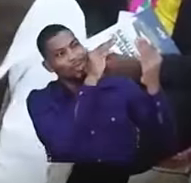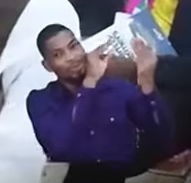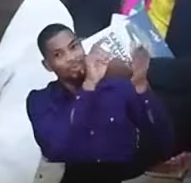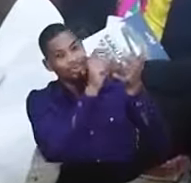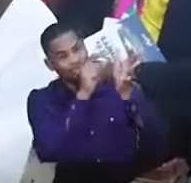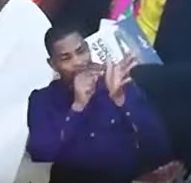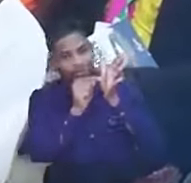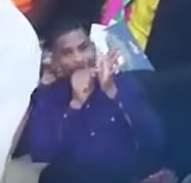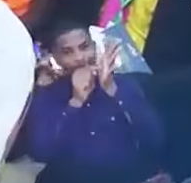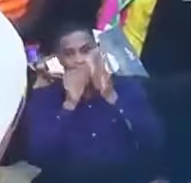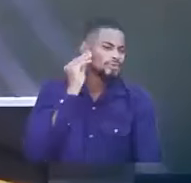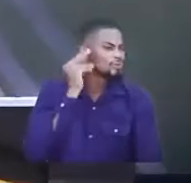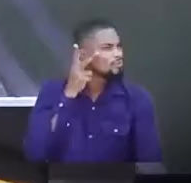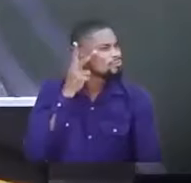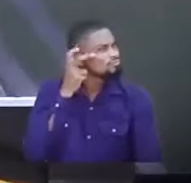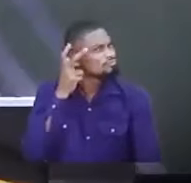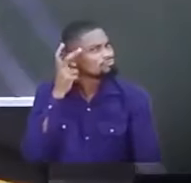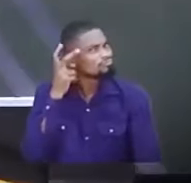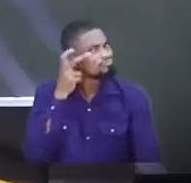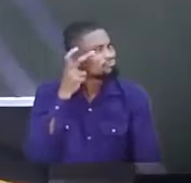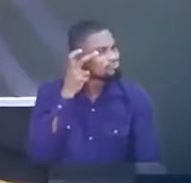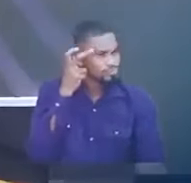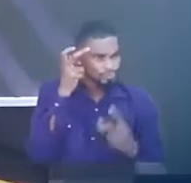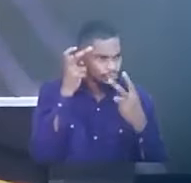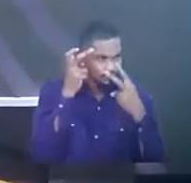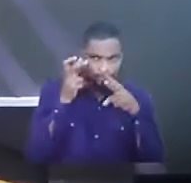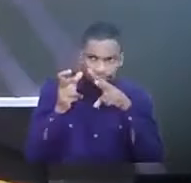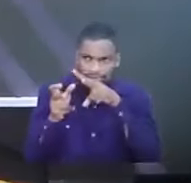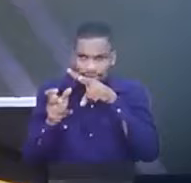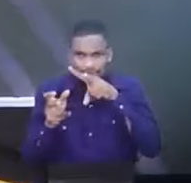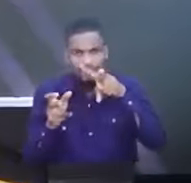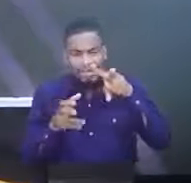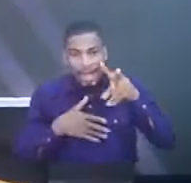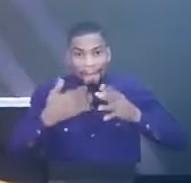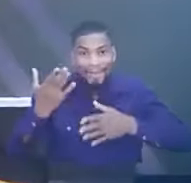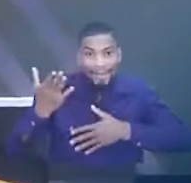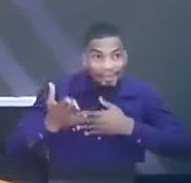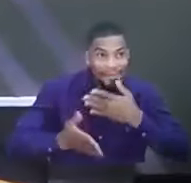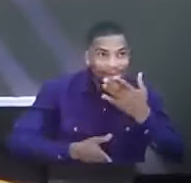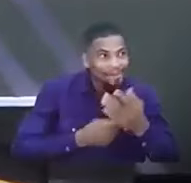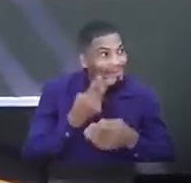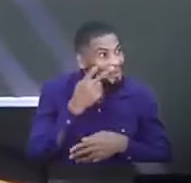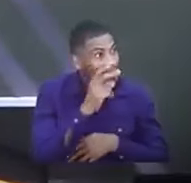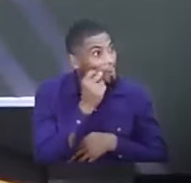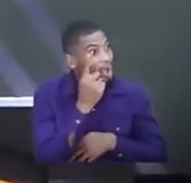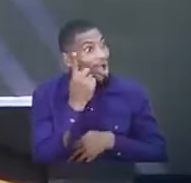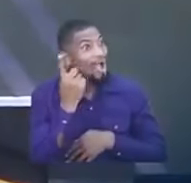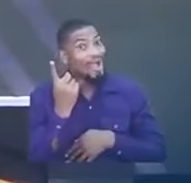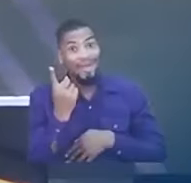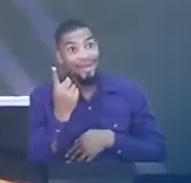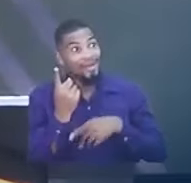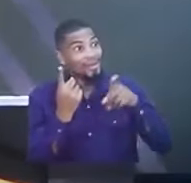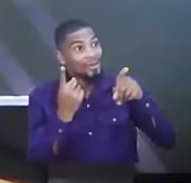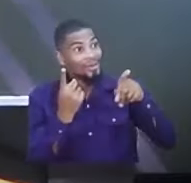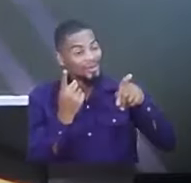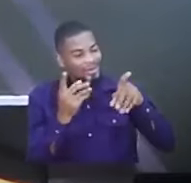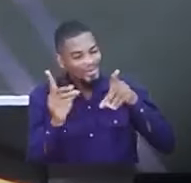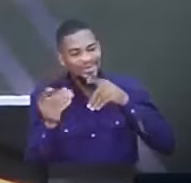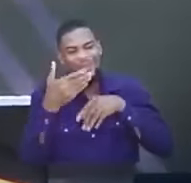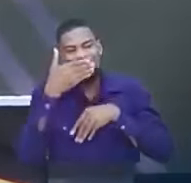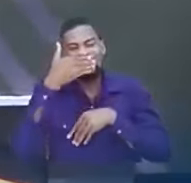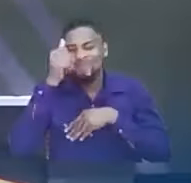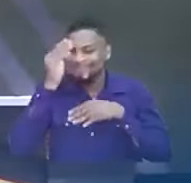manifestation of his glory. Looking at you, jumping and dancing, I say, hey, people will do better than